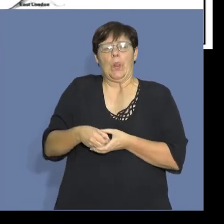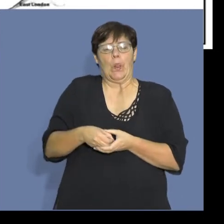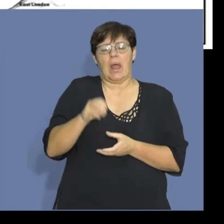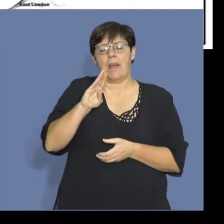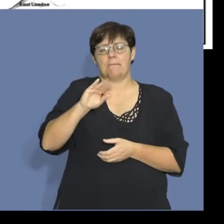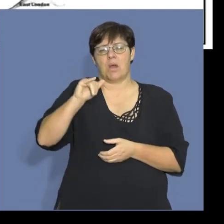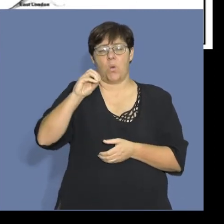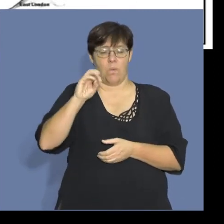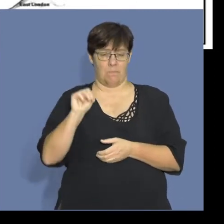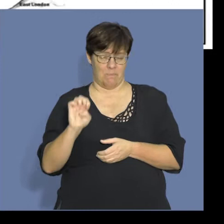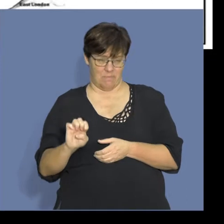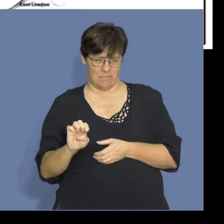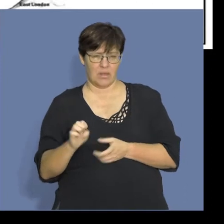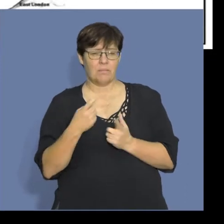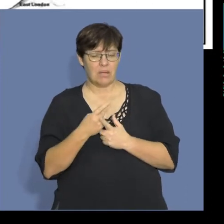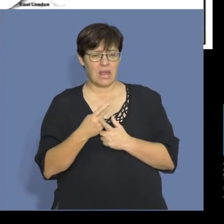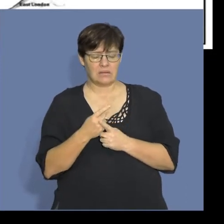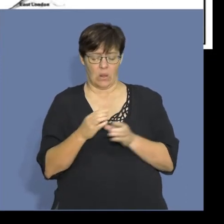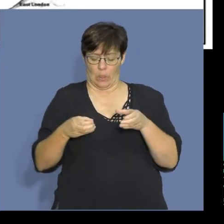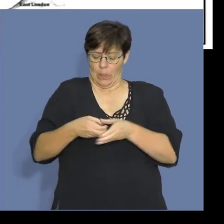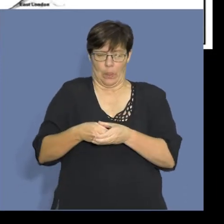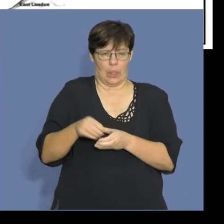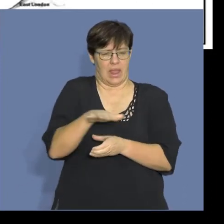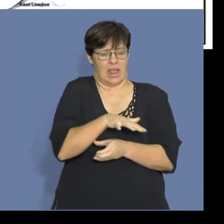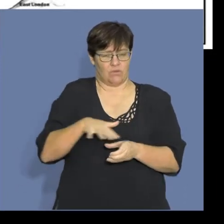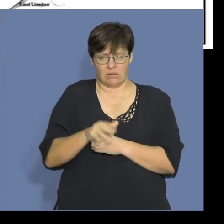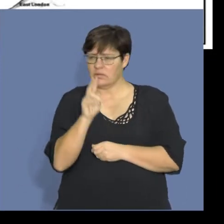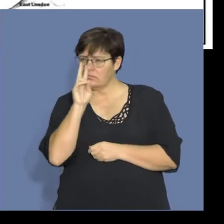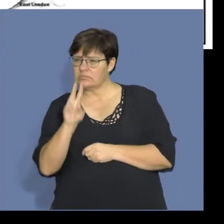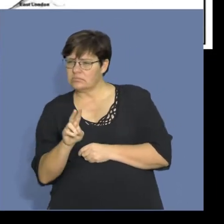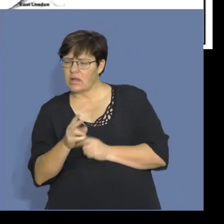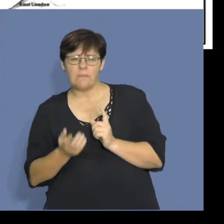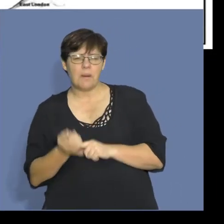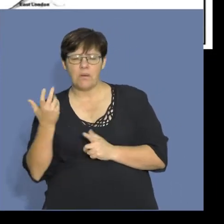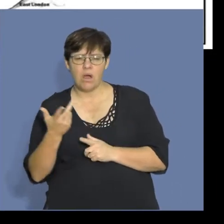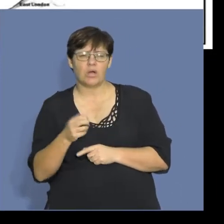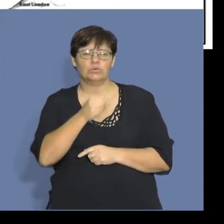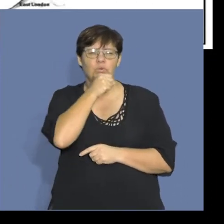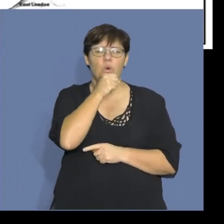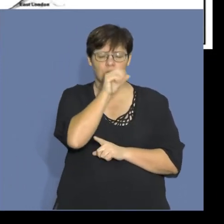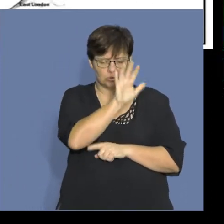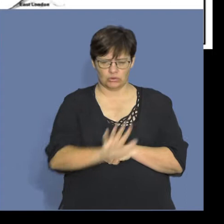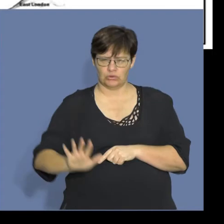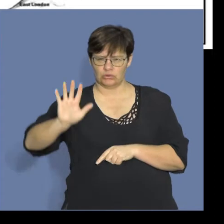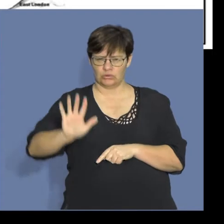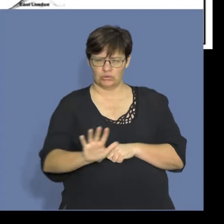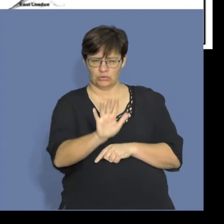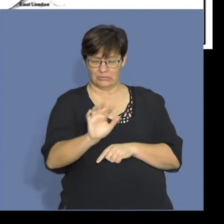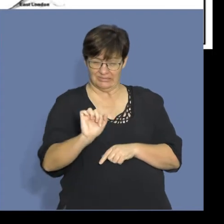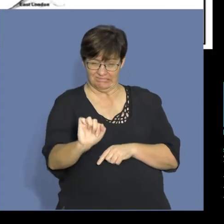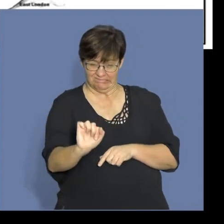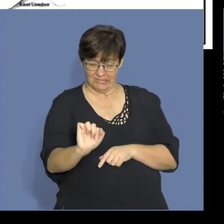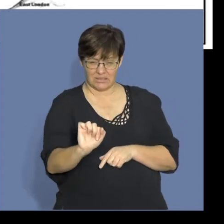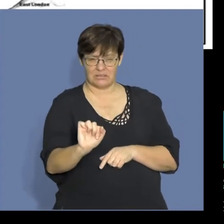biome in South Africa where it takes up the least area. And if you look at it, it's found around the George area. and it